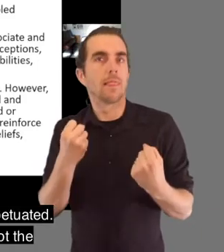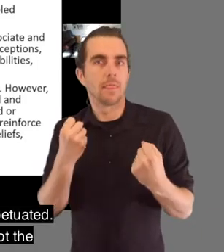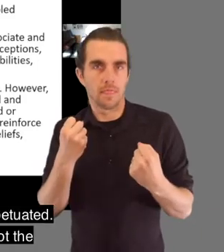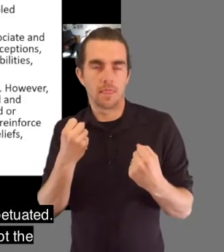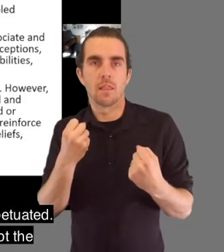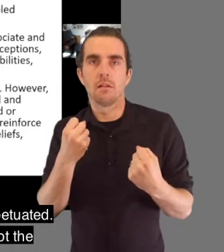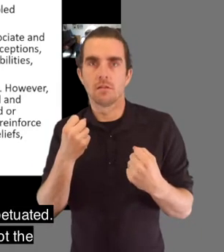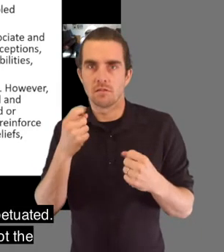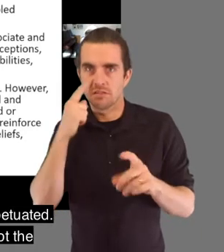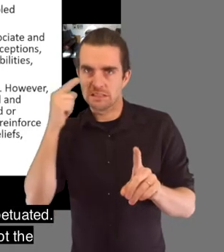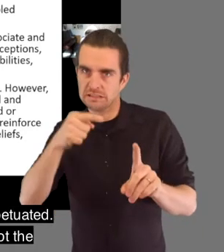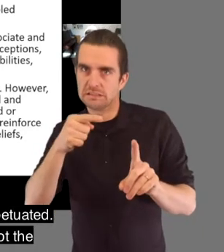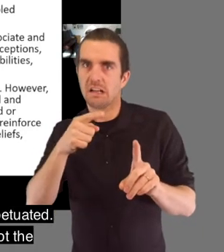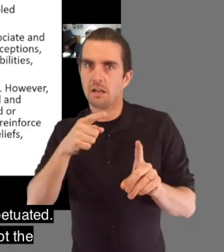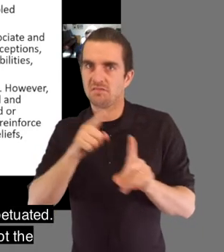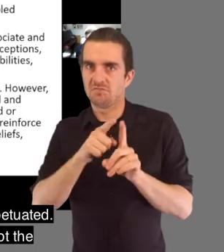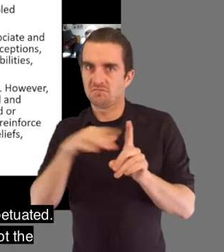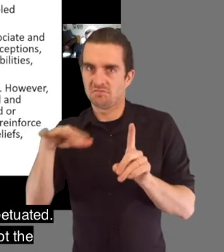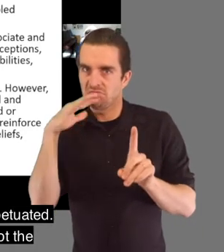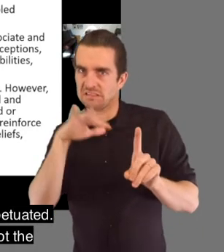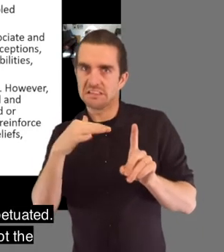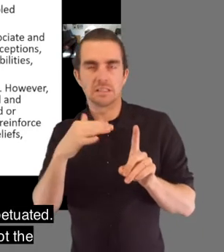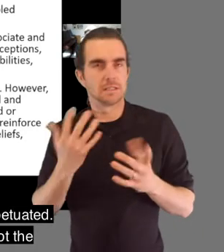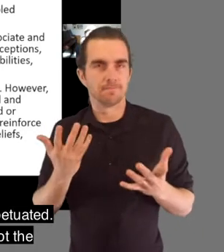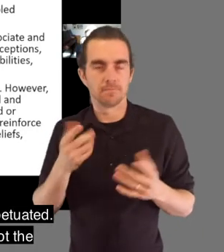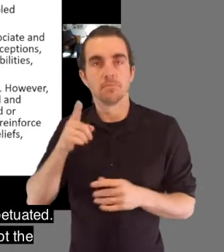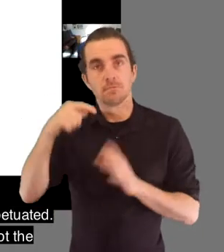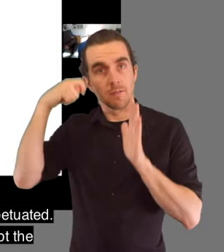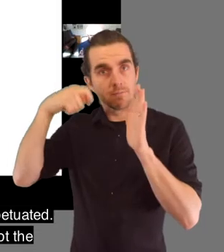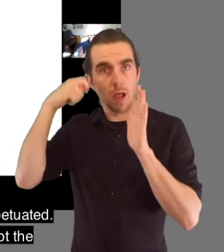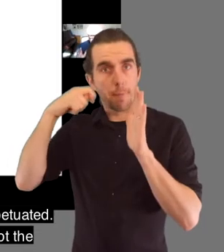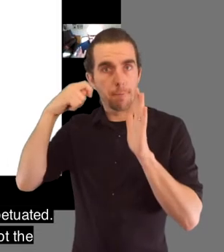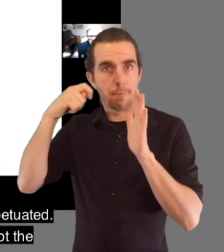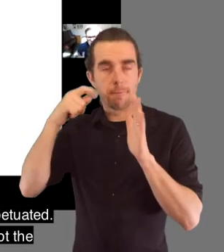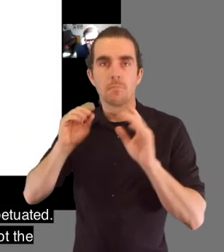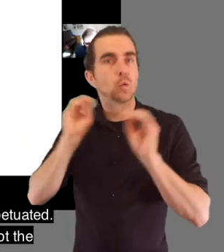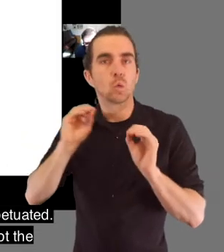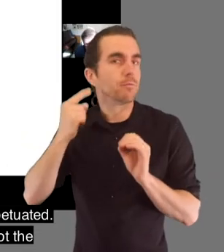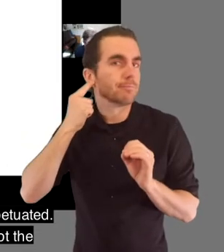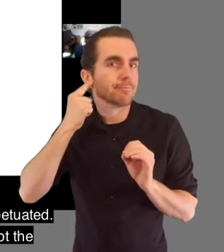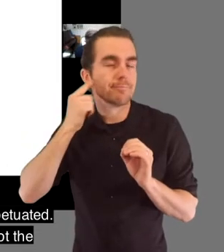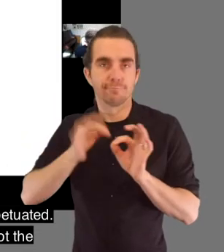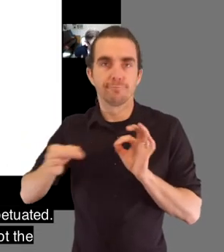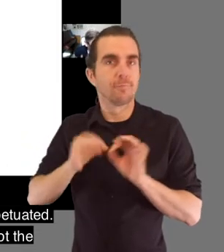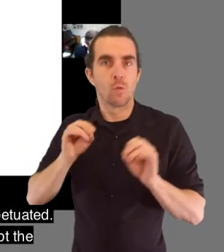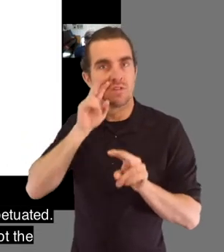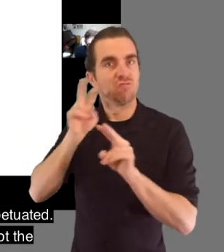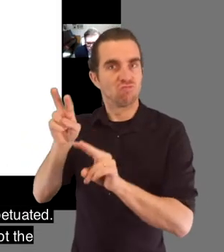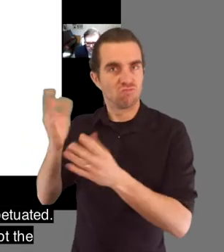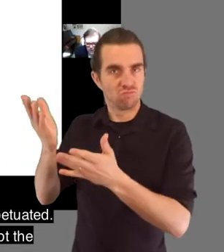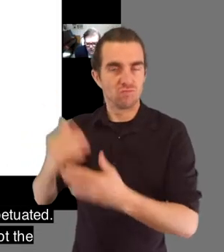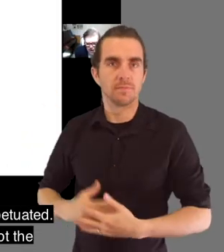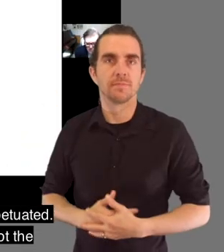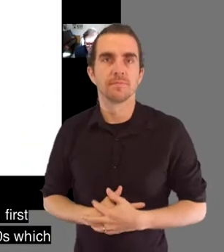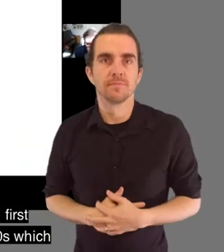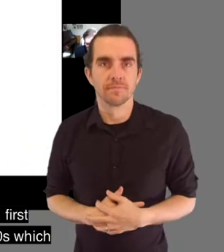perceptions continue to be perpetuated. So the silent movies, when we got